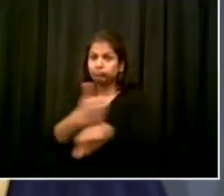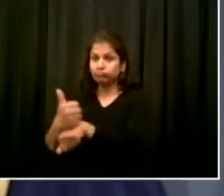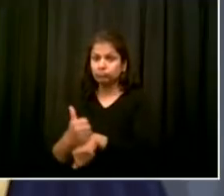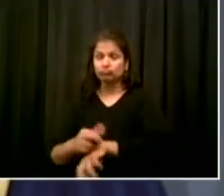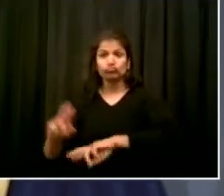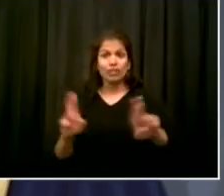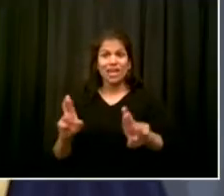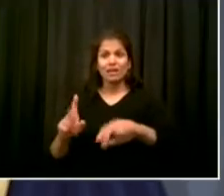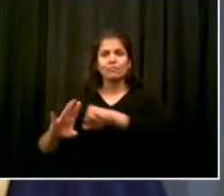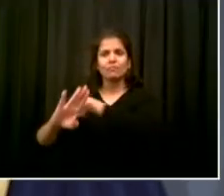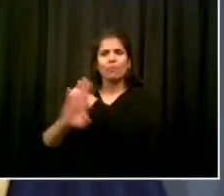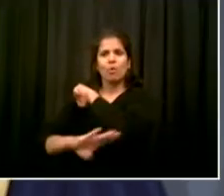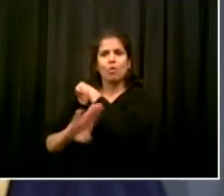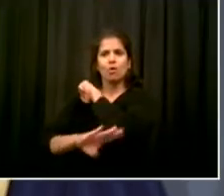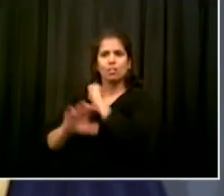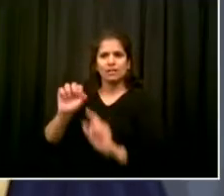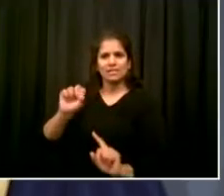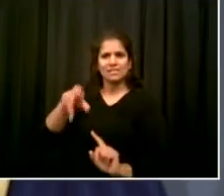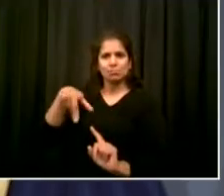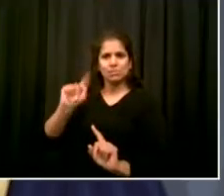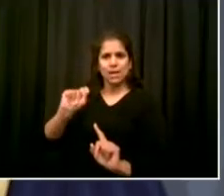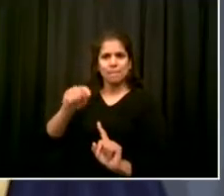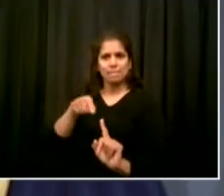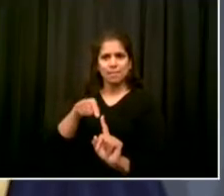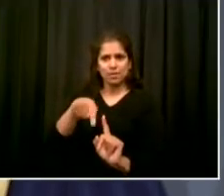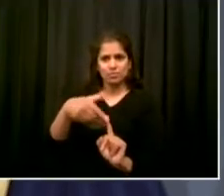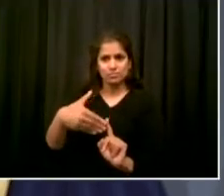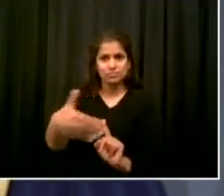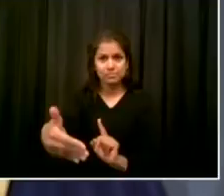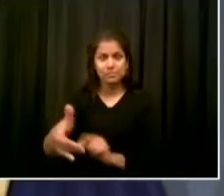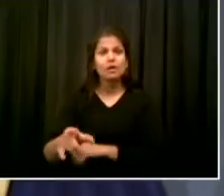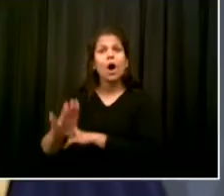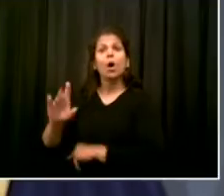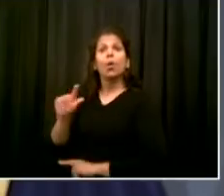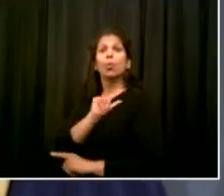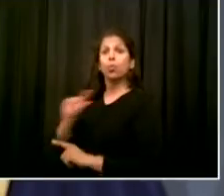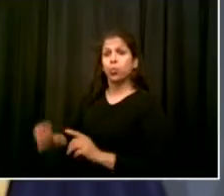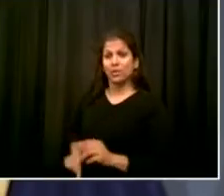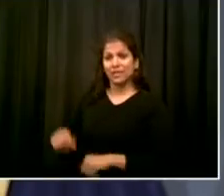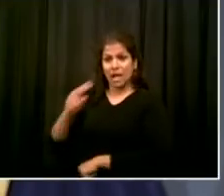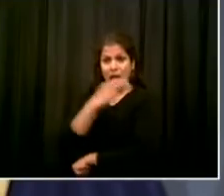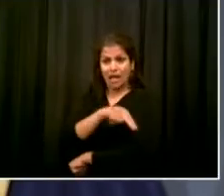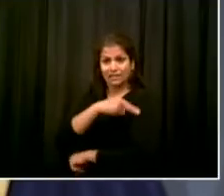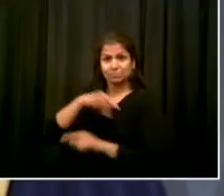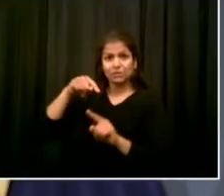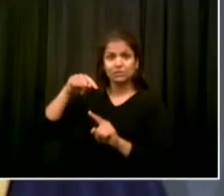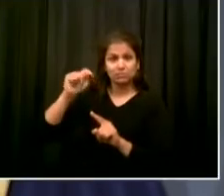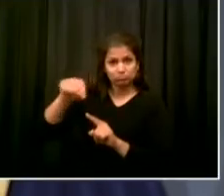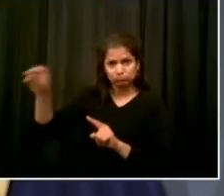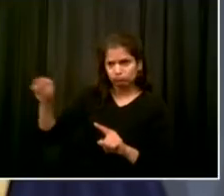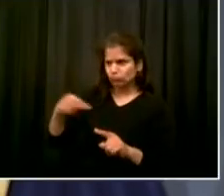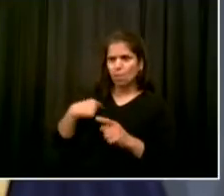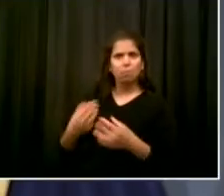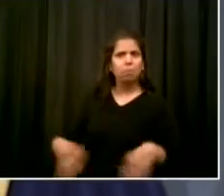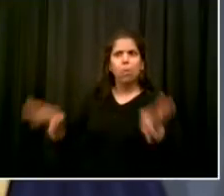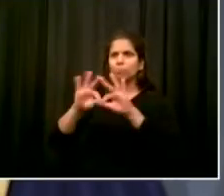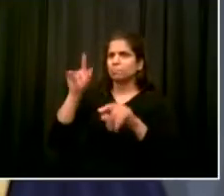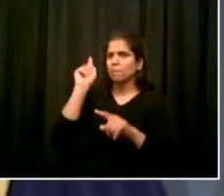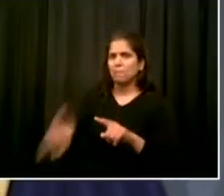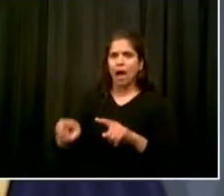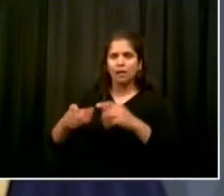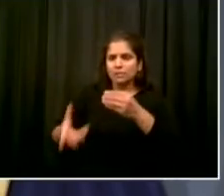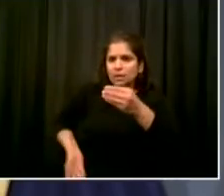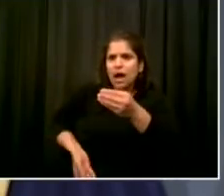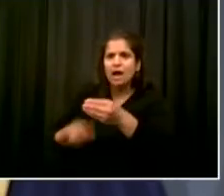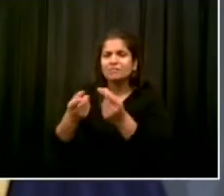is very well taken. This is a borough that needs a lot more healthcare support. However we can do it, we're going to do it, even though our resources are going to be horribly